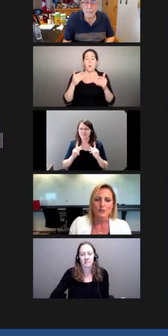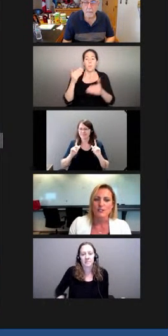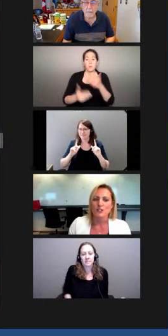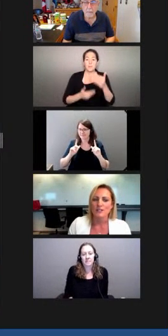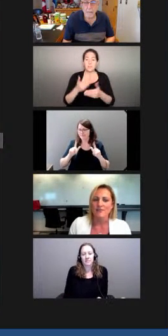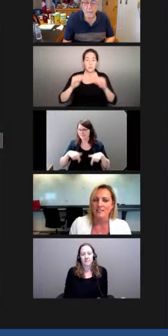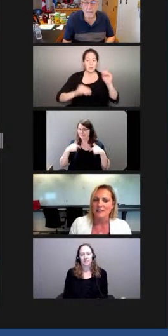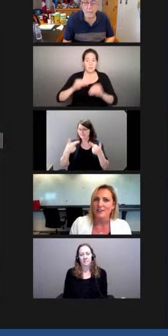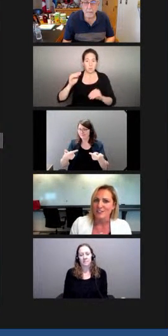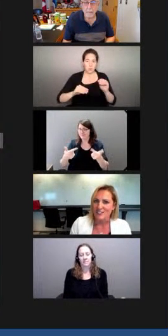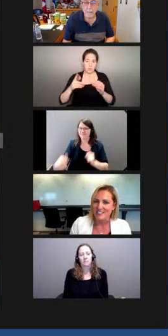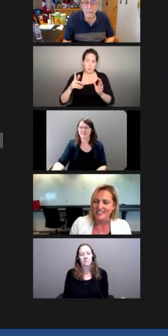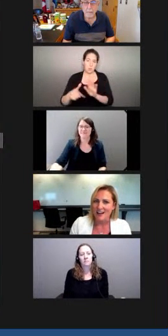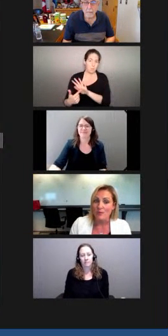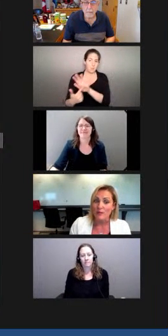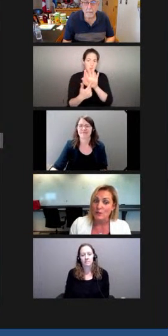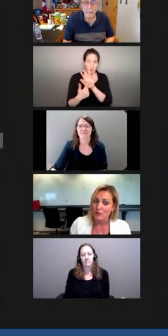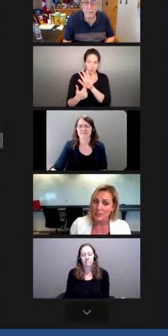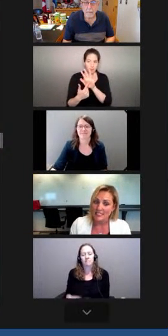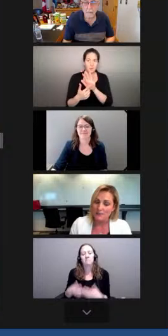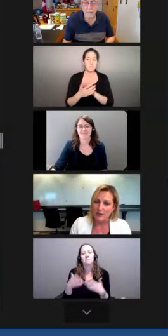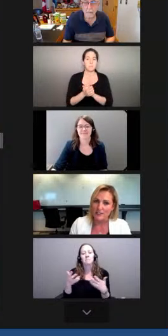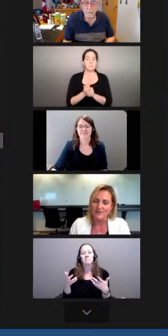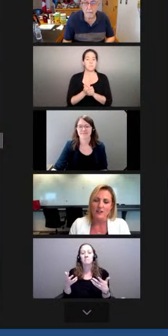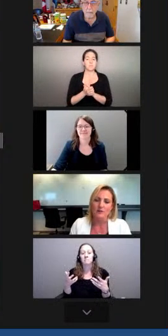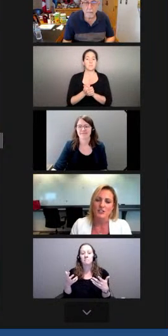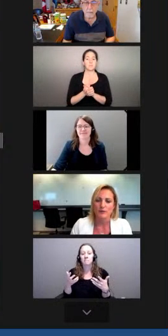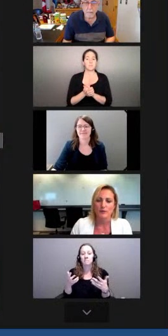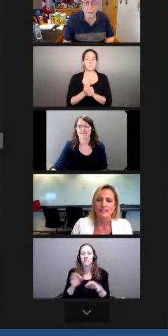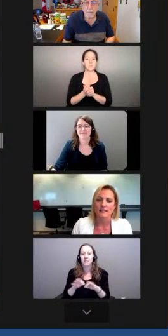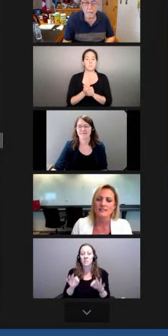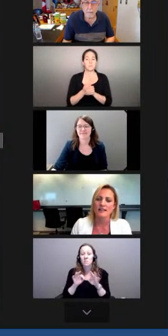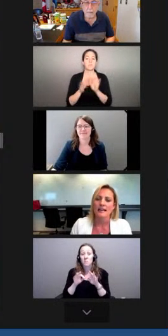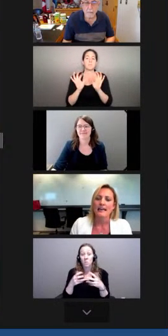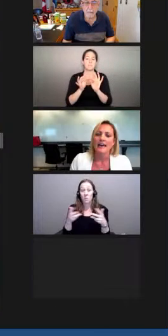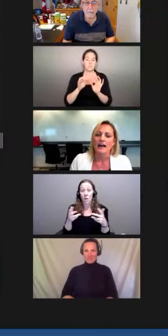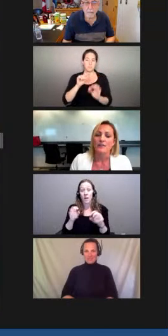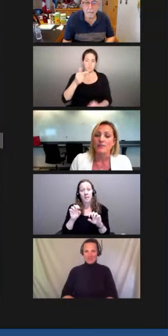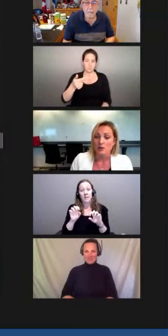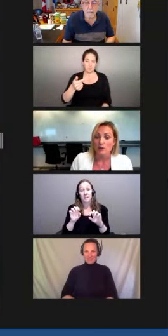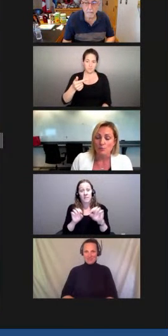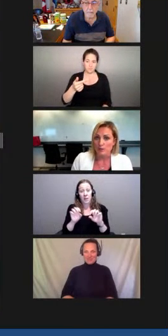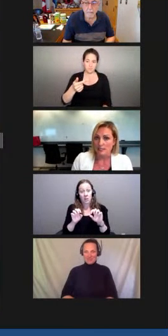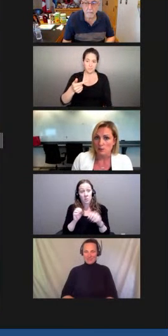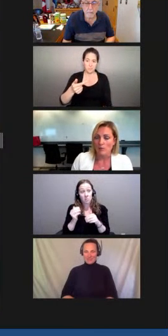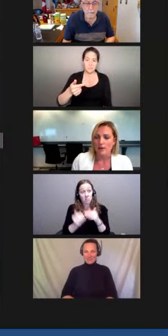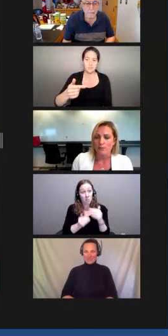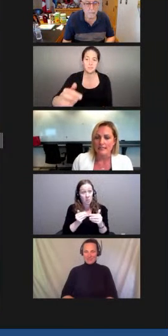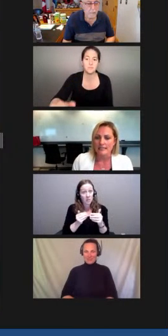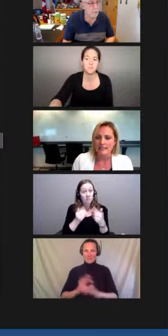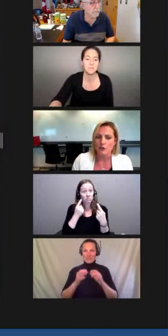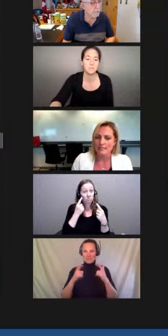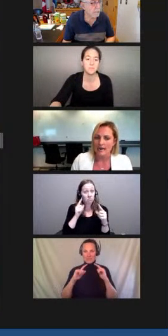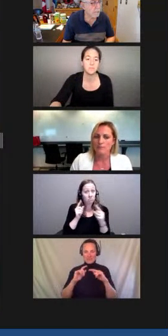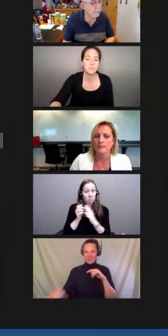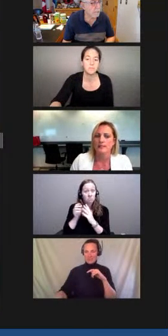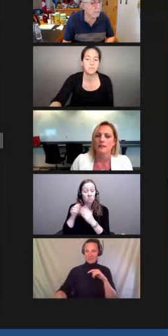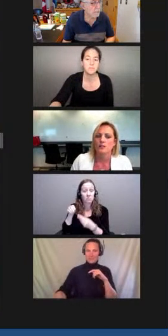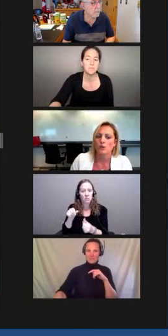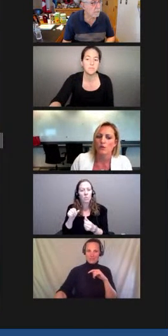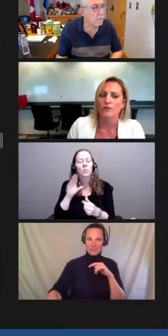So to ensure an effective and efficient, but also a transparent evaluation process, the evaluation process will be completed in 2